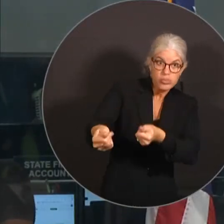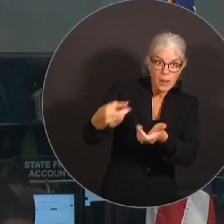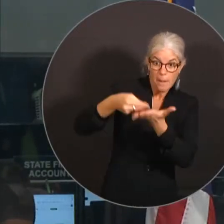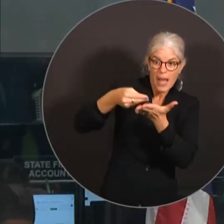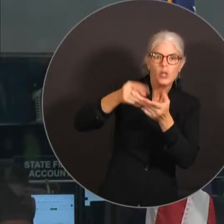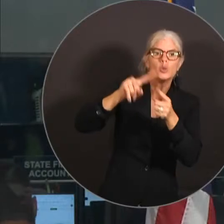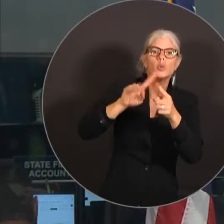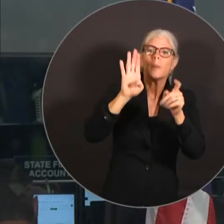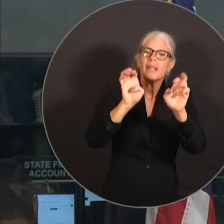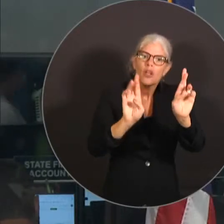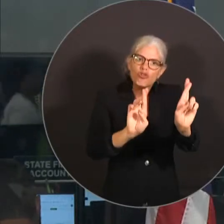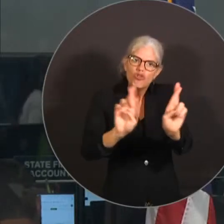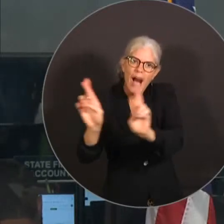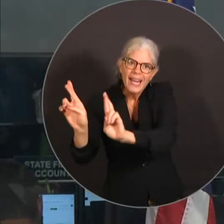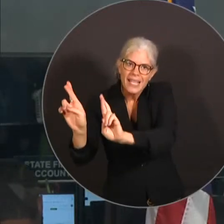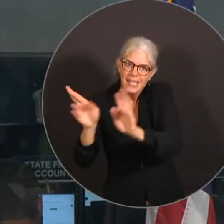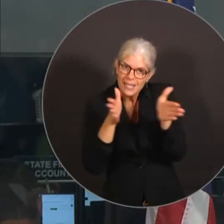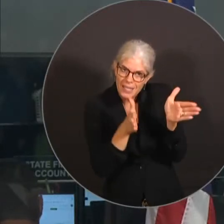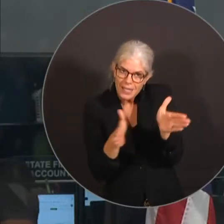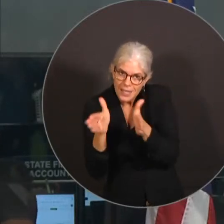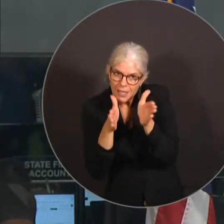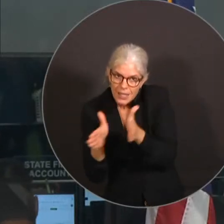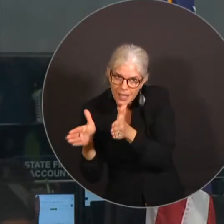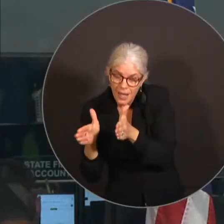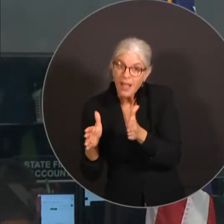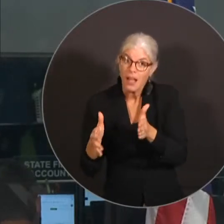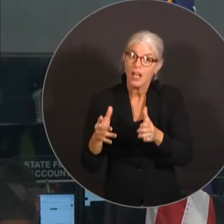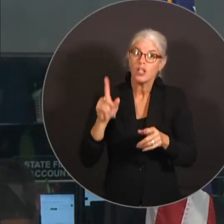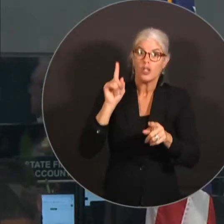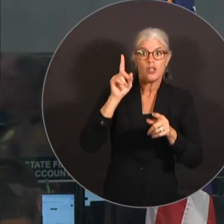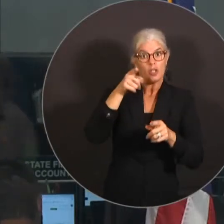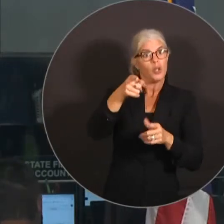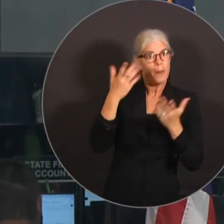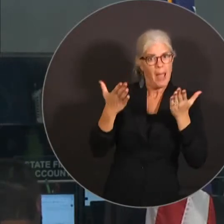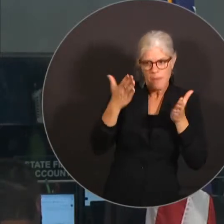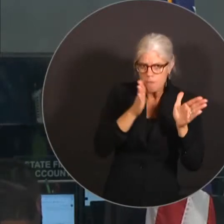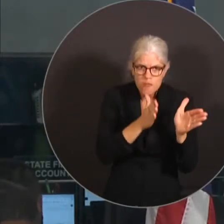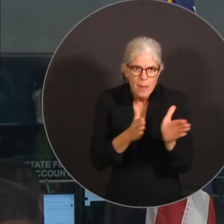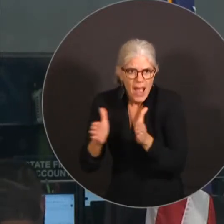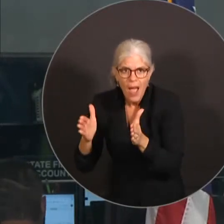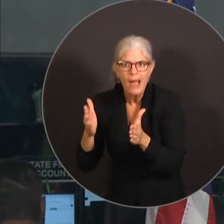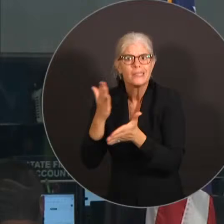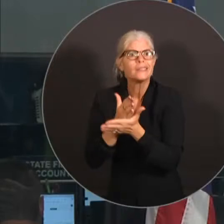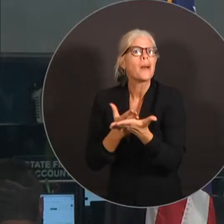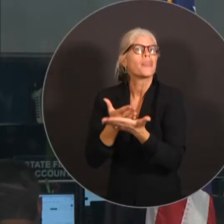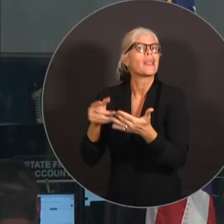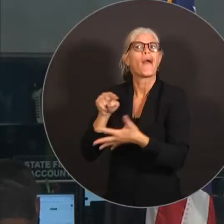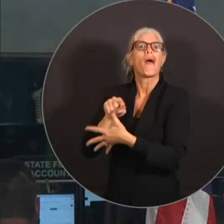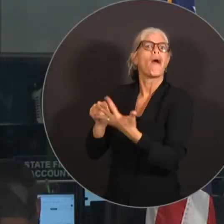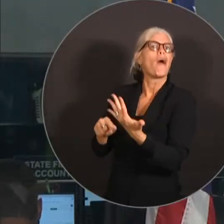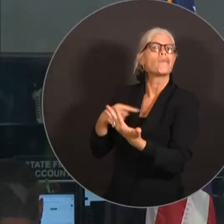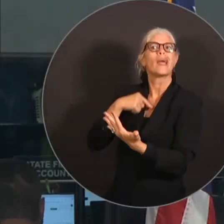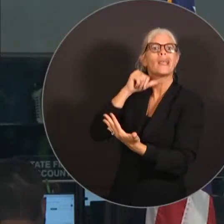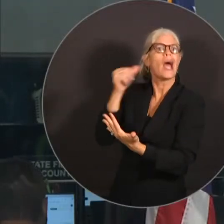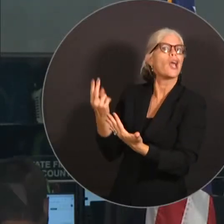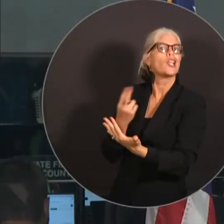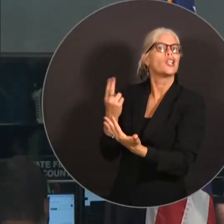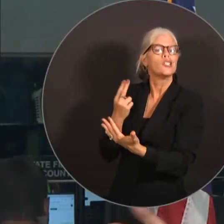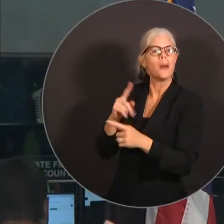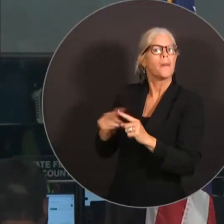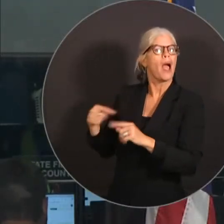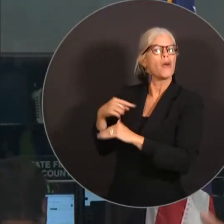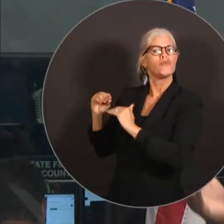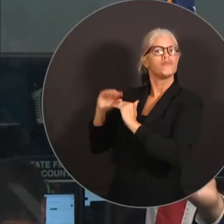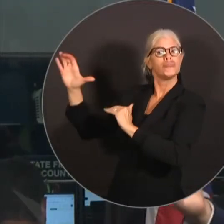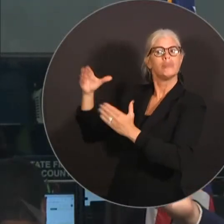fully prepared, you will end up not using some of the things that you've amassed. I mean, who knows?